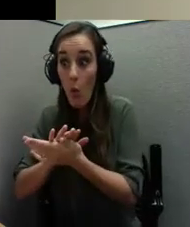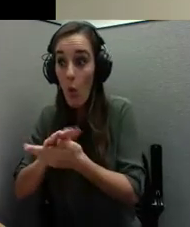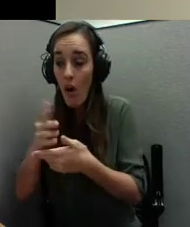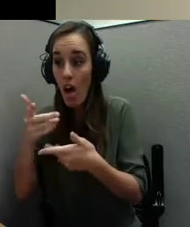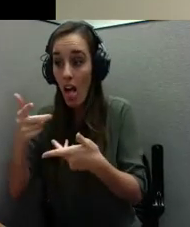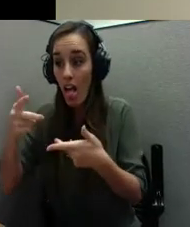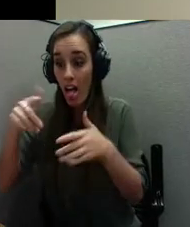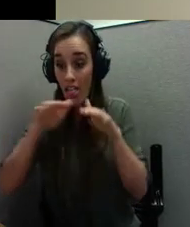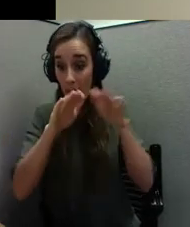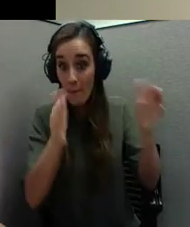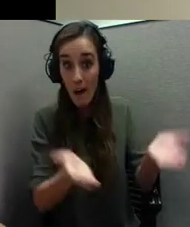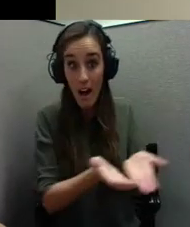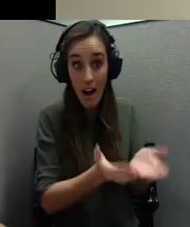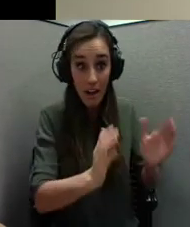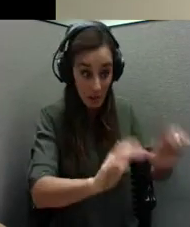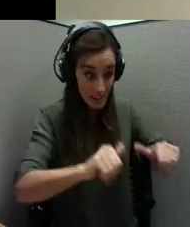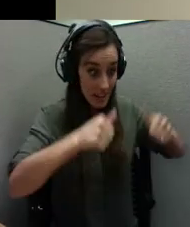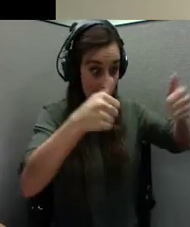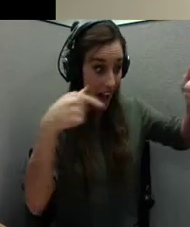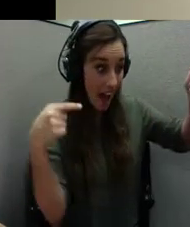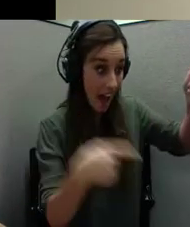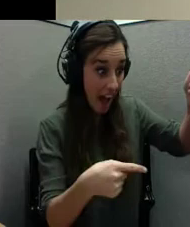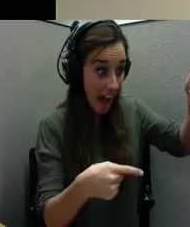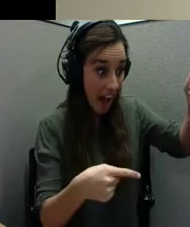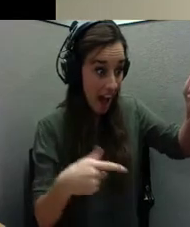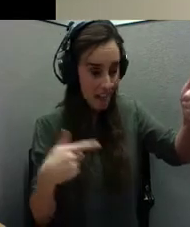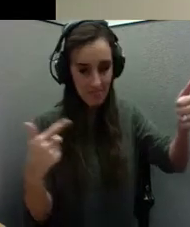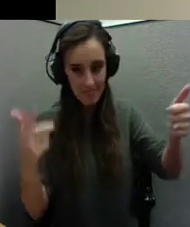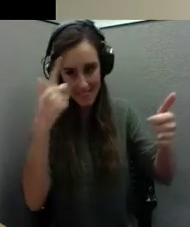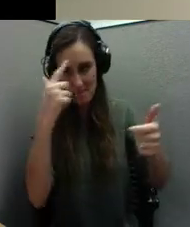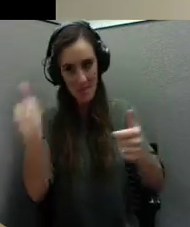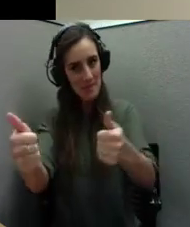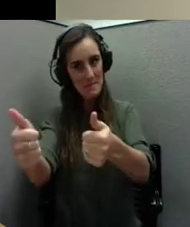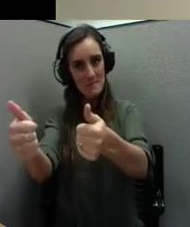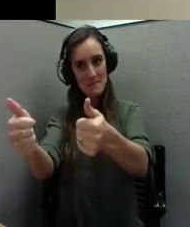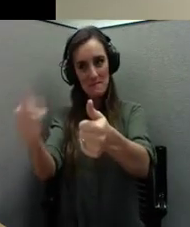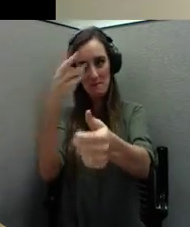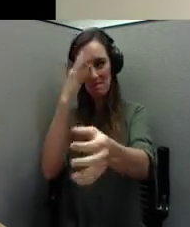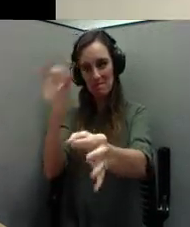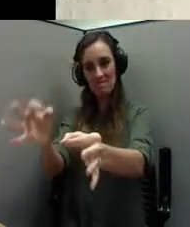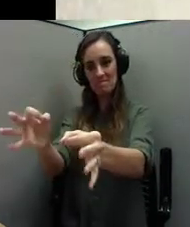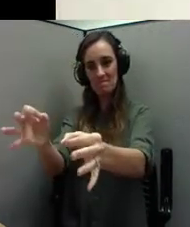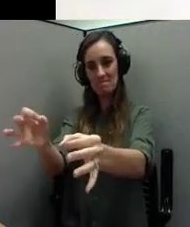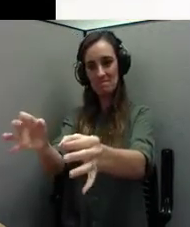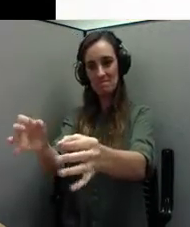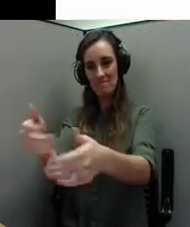for you? And that's the story from the Brothers Grimm that never ends.